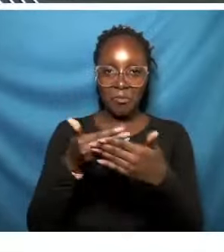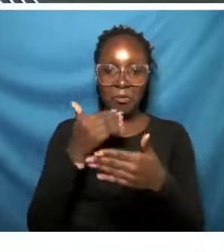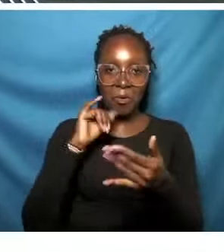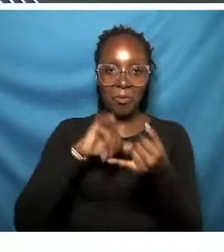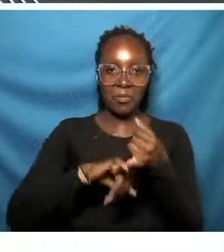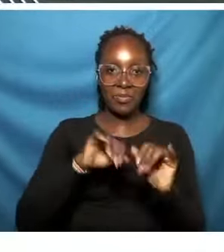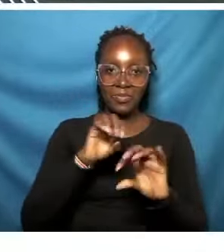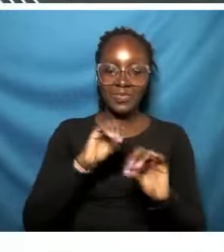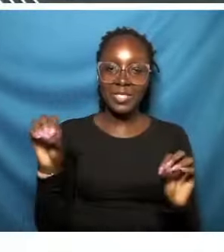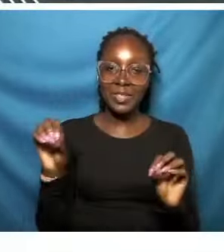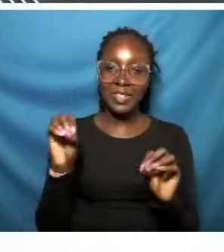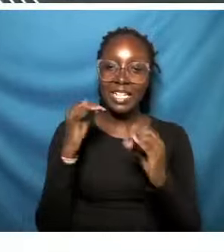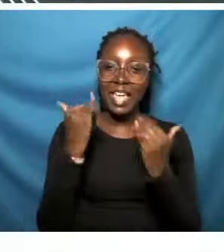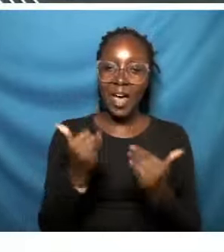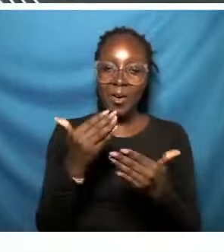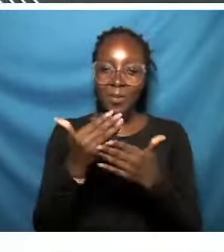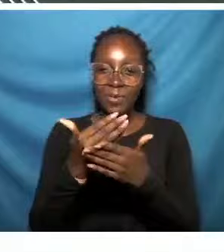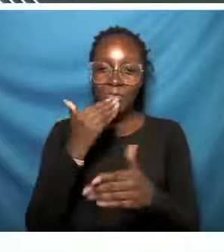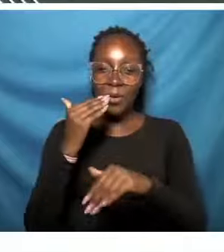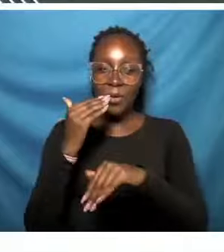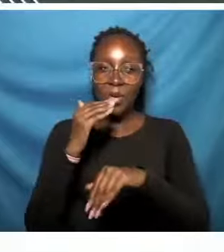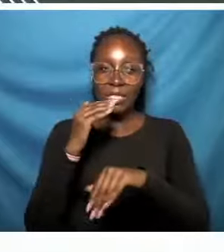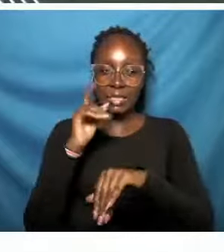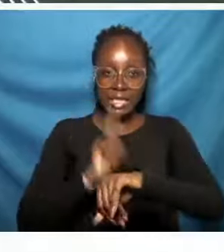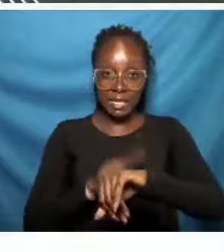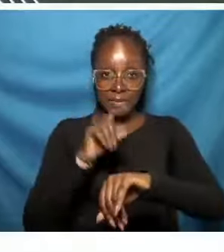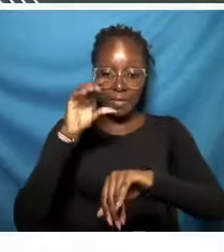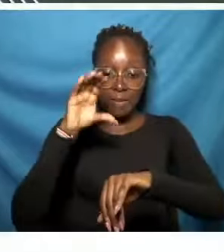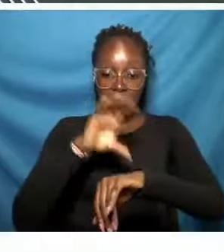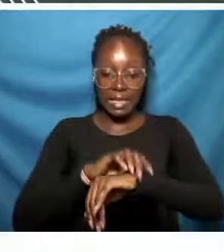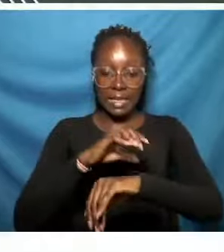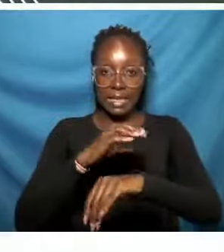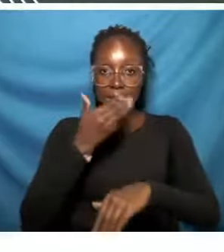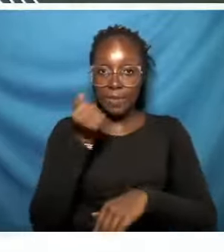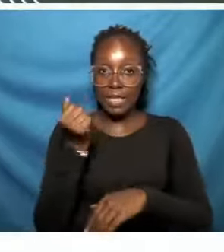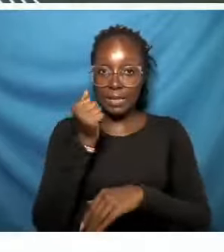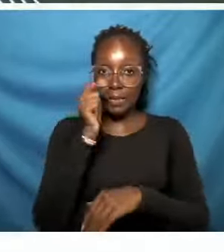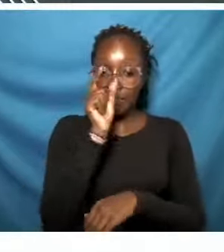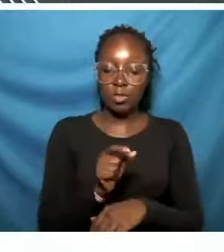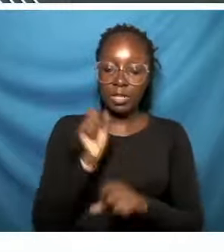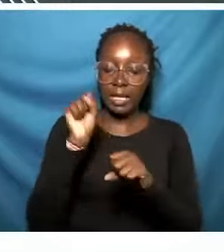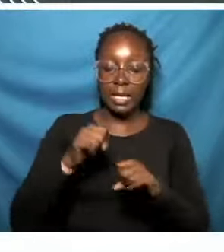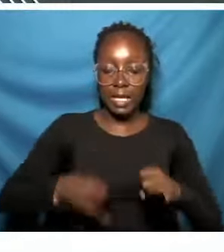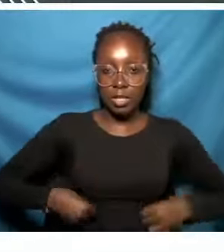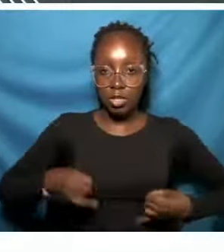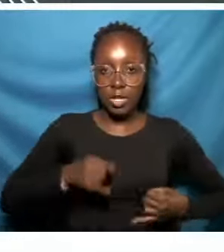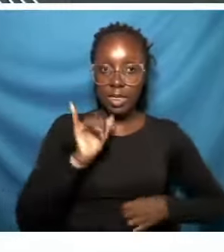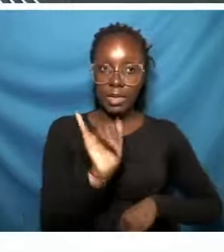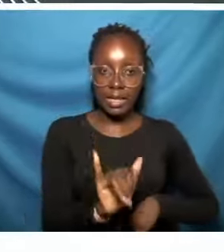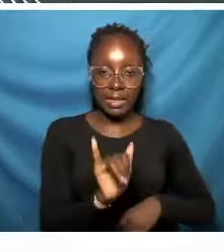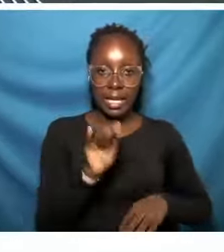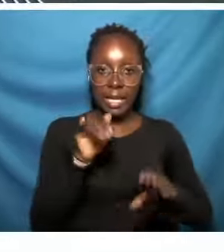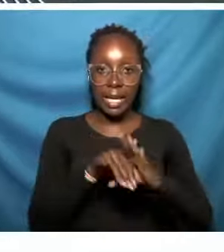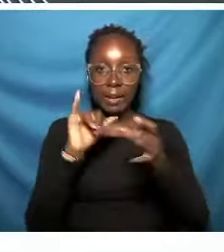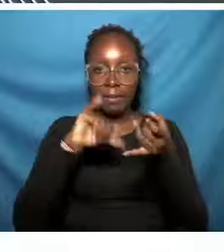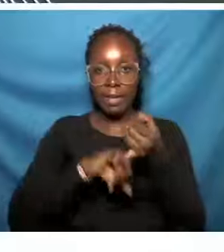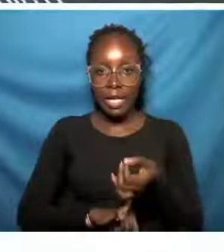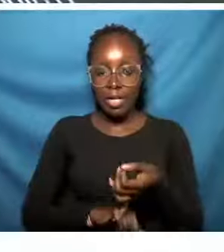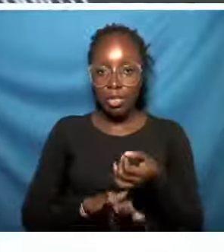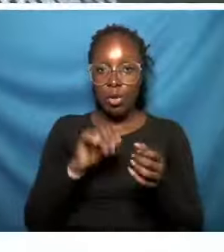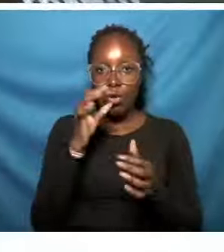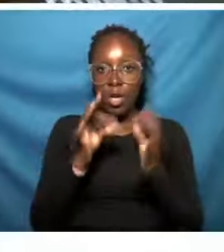time now you get to meet your right person, then you enjoy within the context of marriage. So if you are there and you've